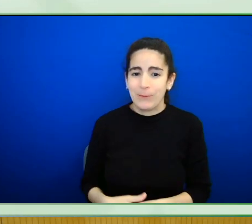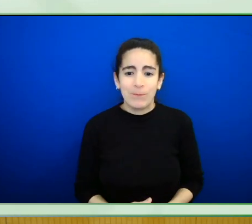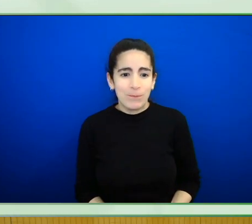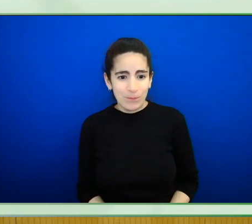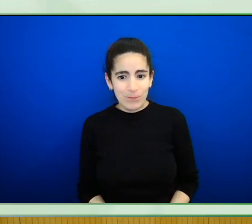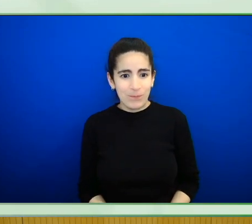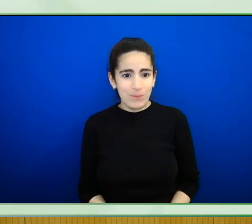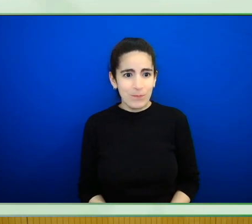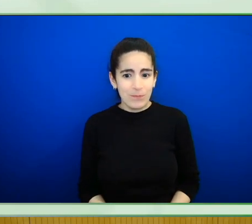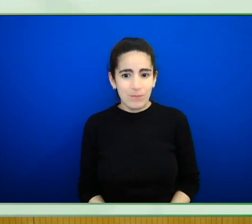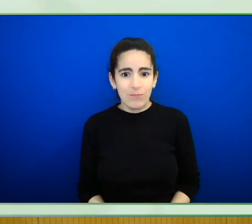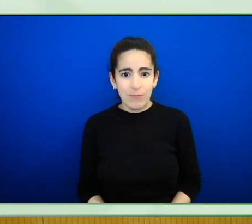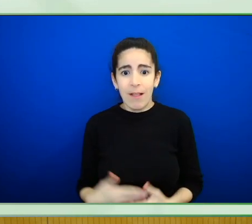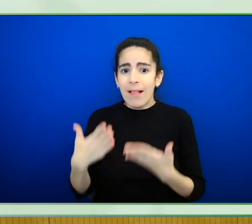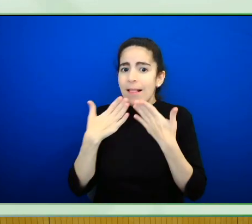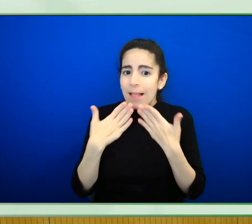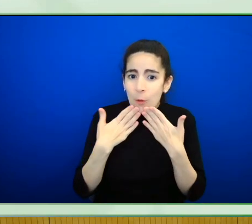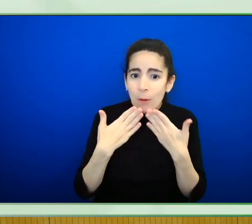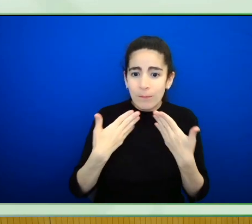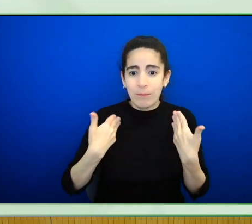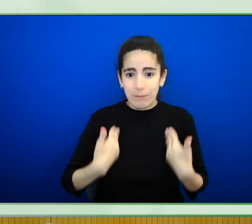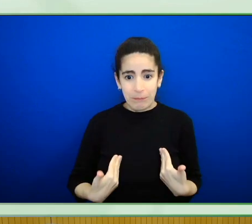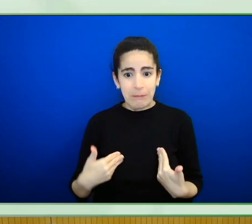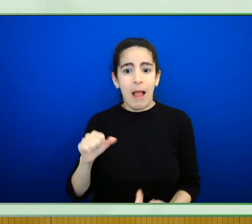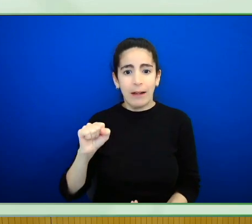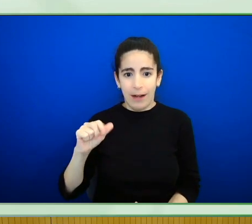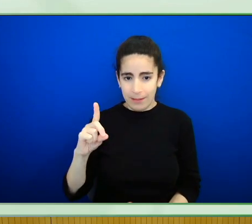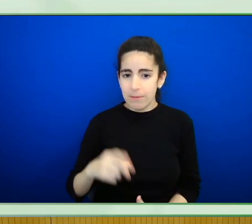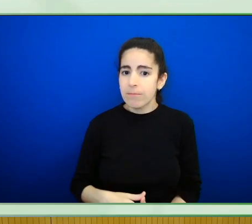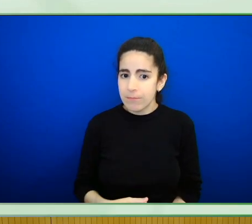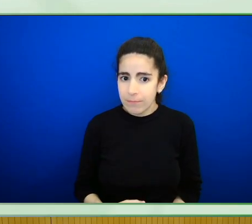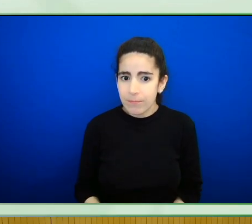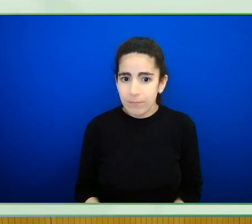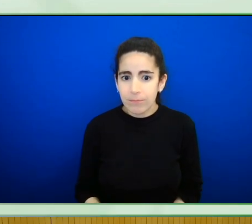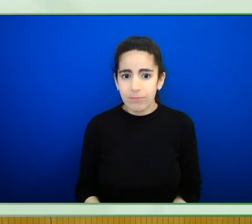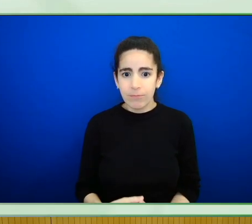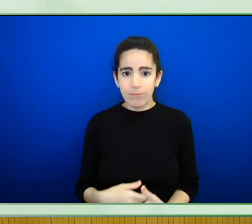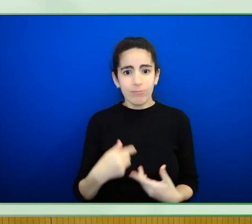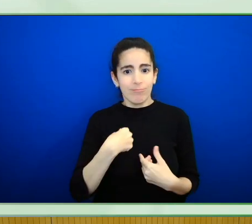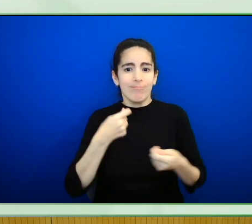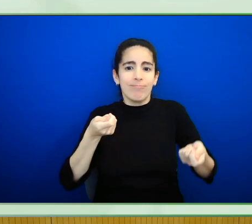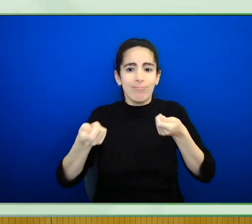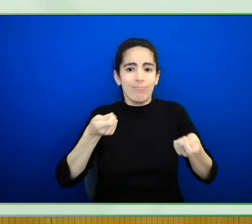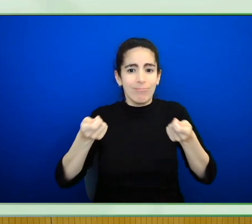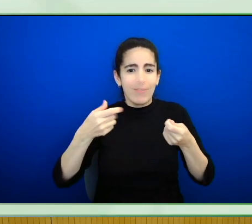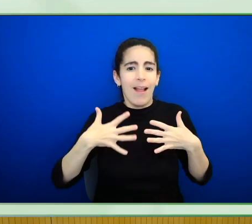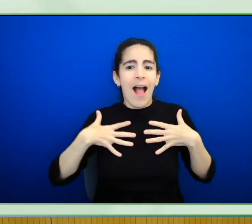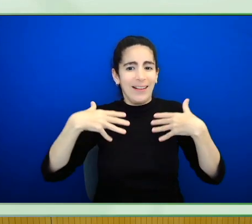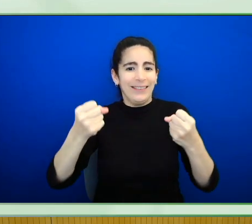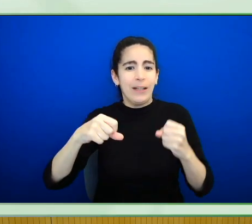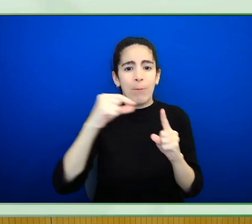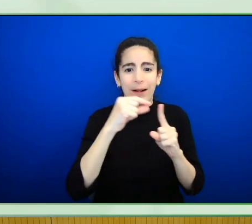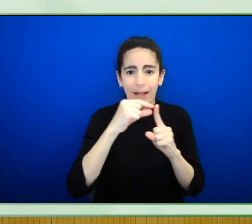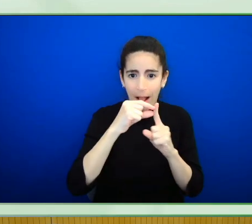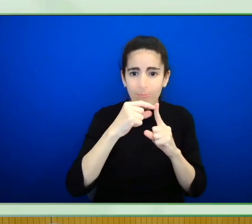National Coordinator for Eye Health in Pakistan. I'm just going to share our experience in Pakistan with PEAK. During